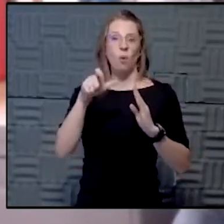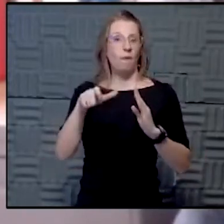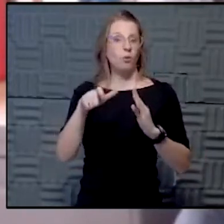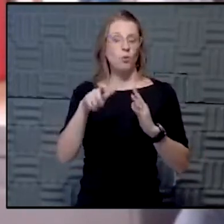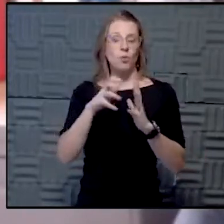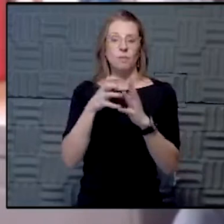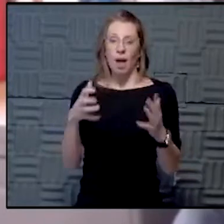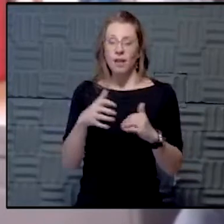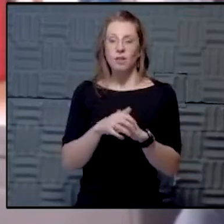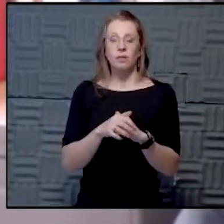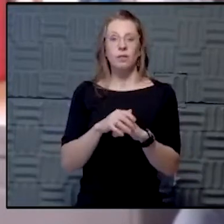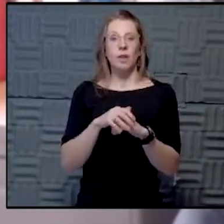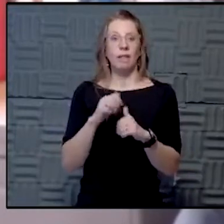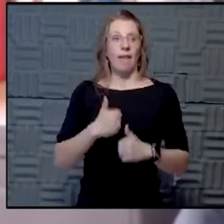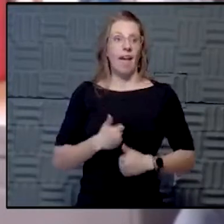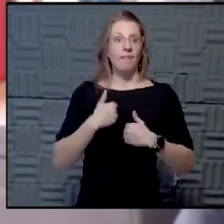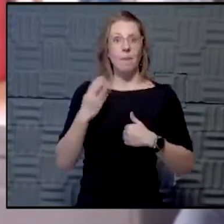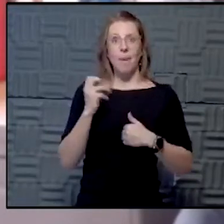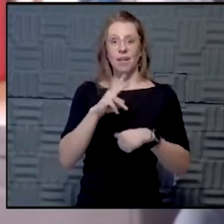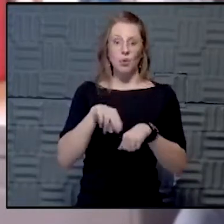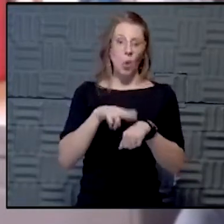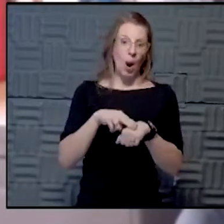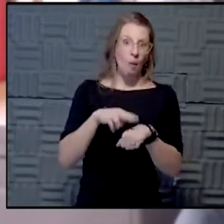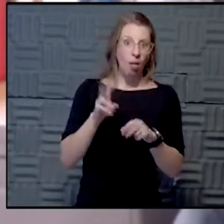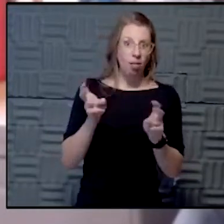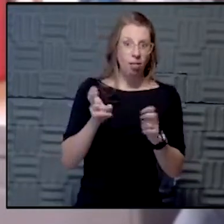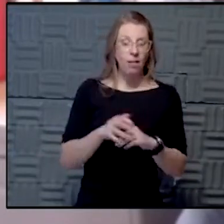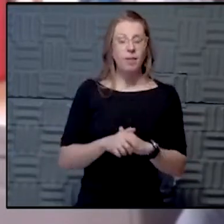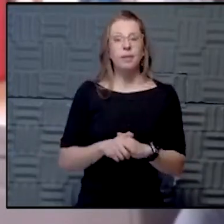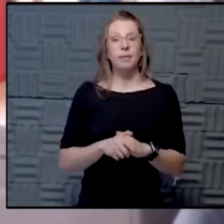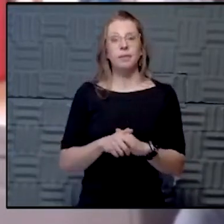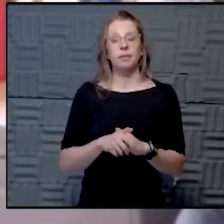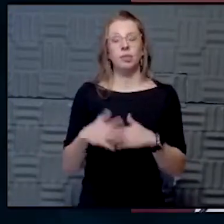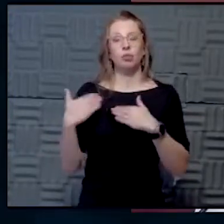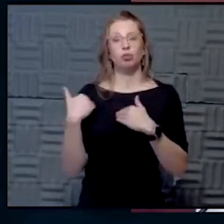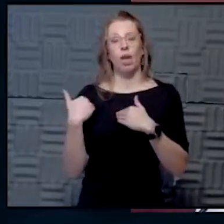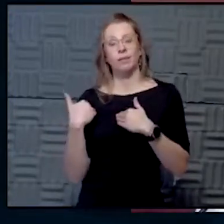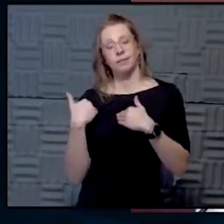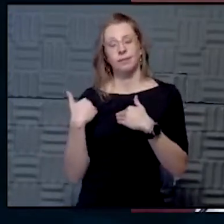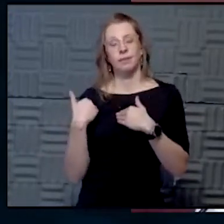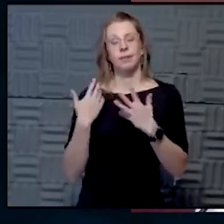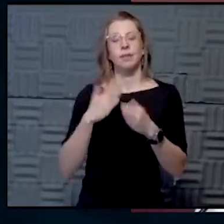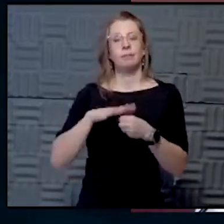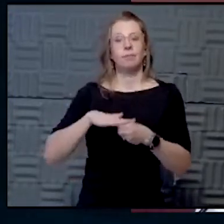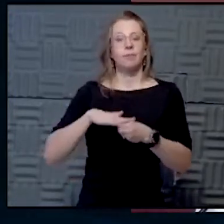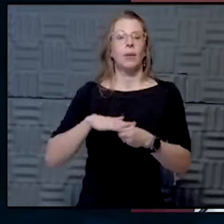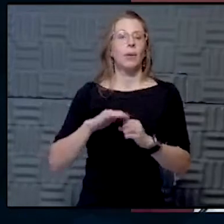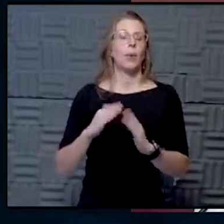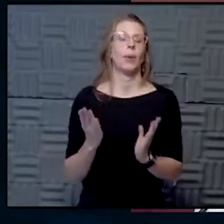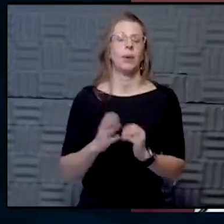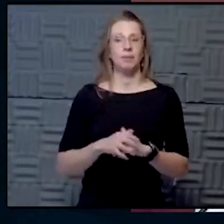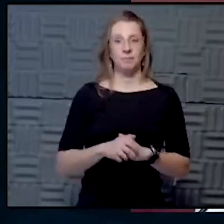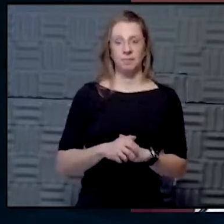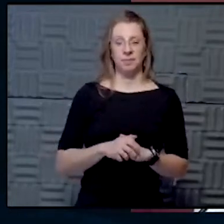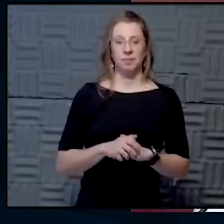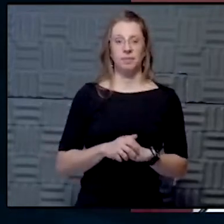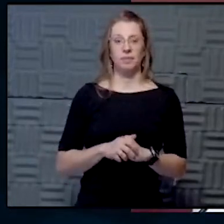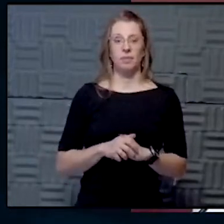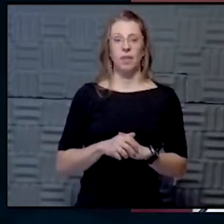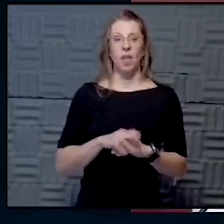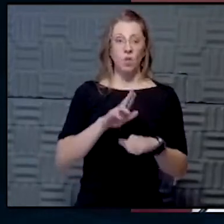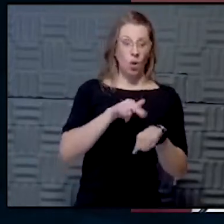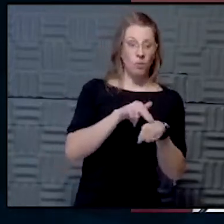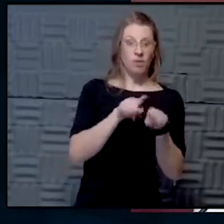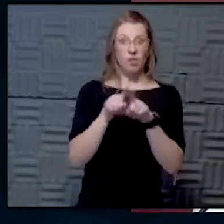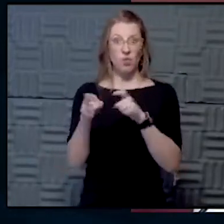It very much seems to have relieved those stressors from them, yes. I think that sense of normalcy and even maybe a sense of control in